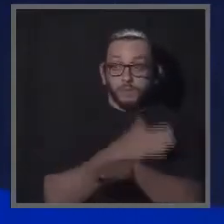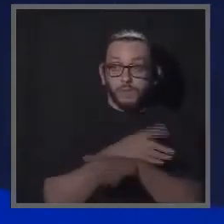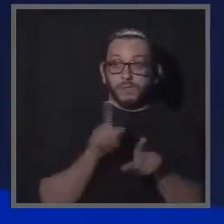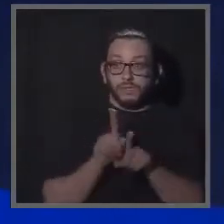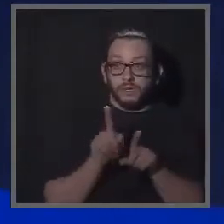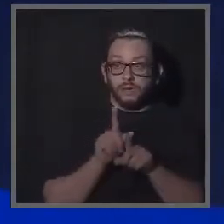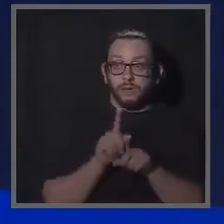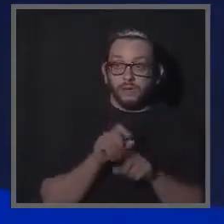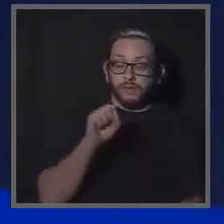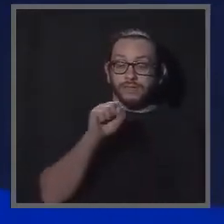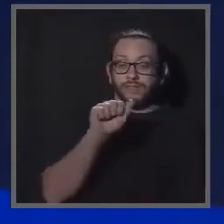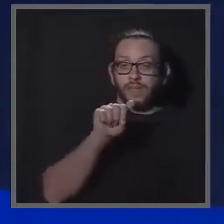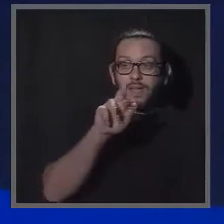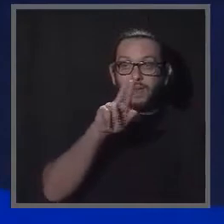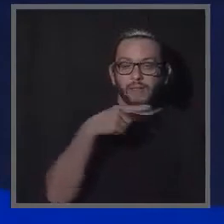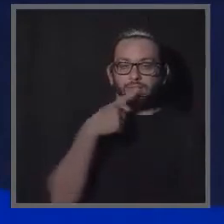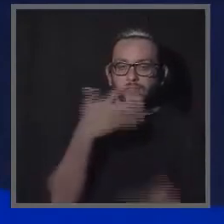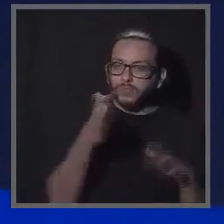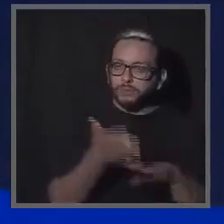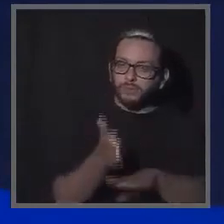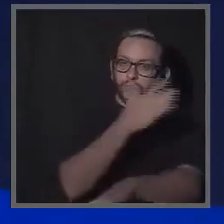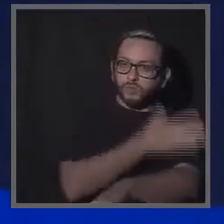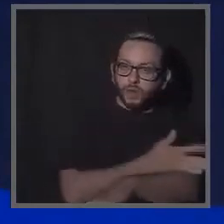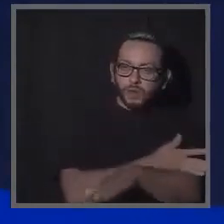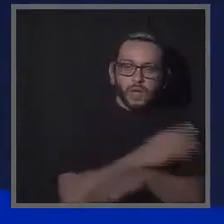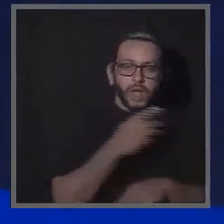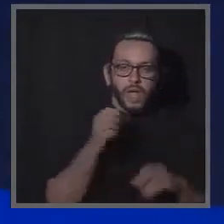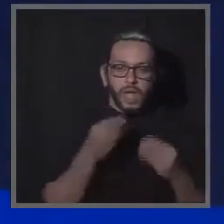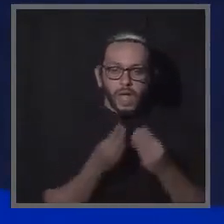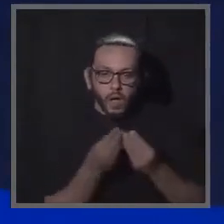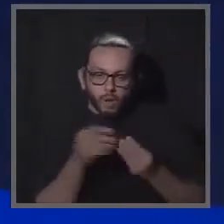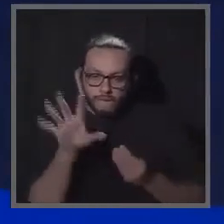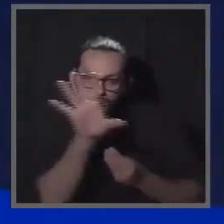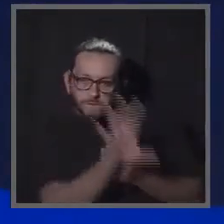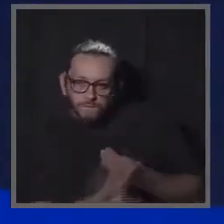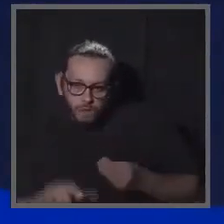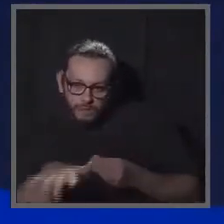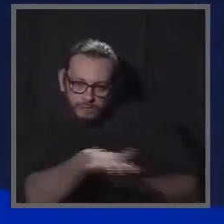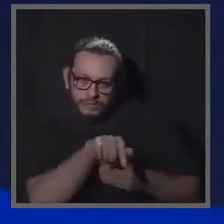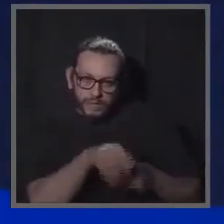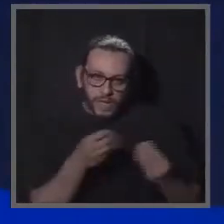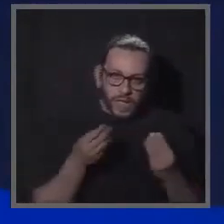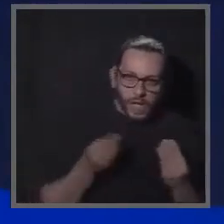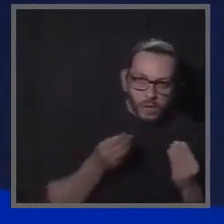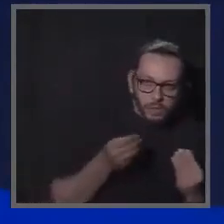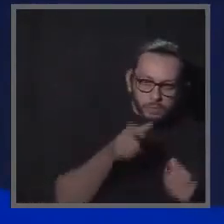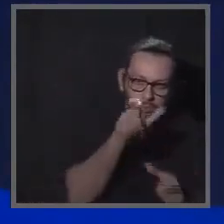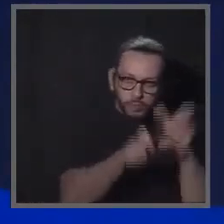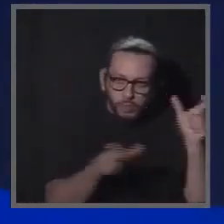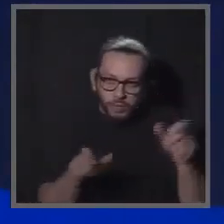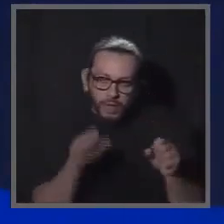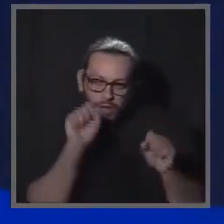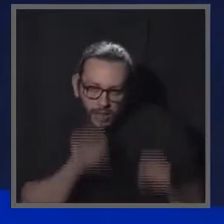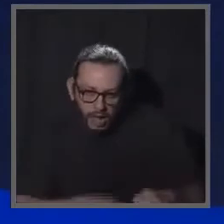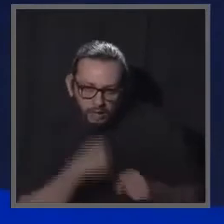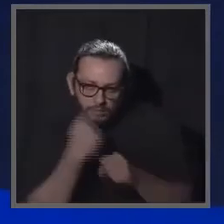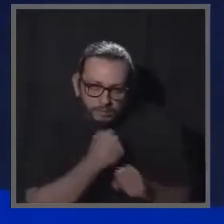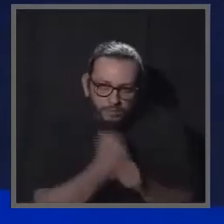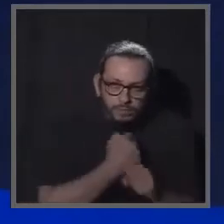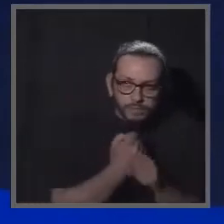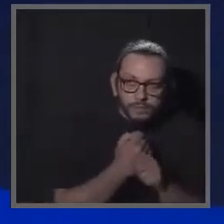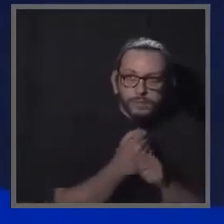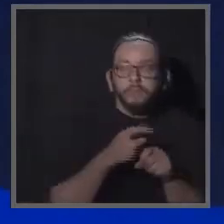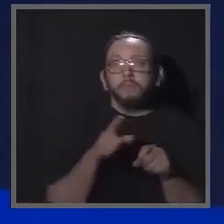approach, and how the policy can embrace then that approach. Mm-hmm. So maybe Hugo, from the art or the